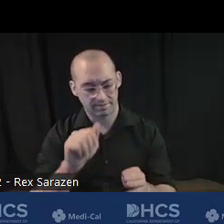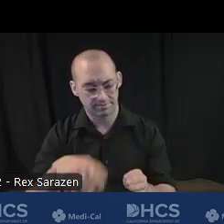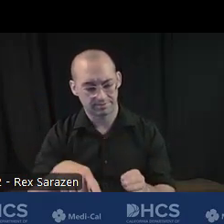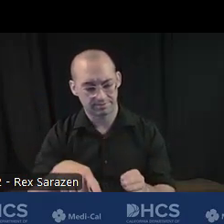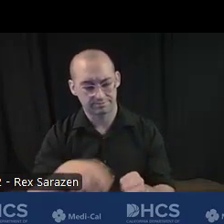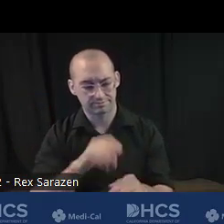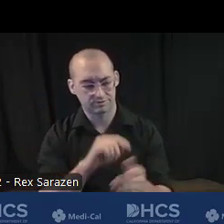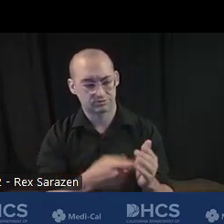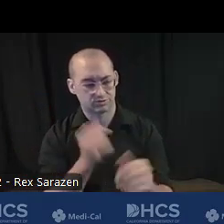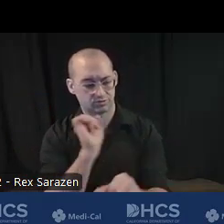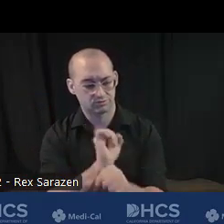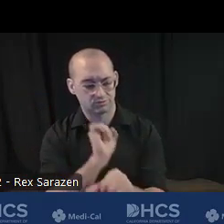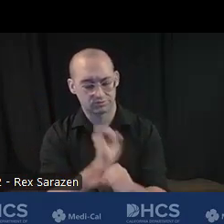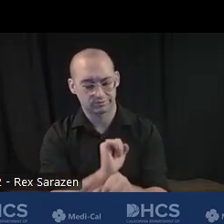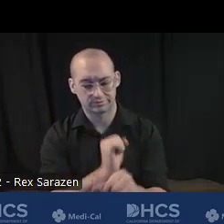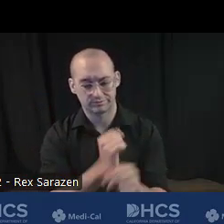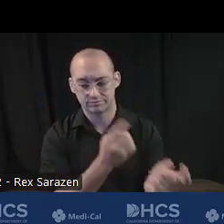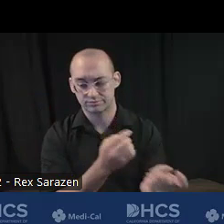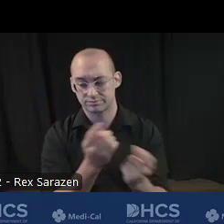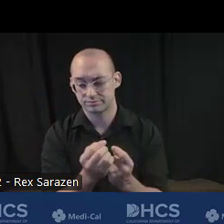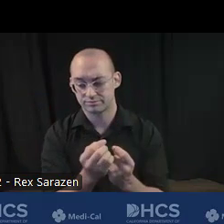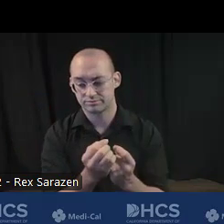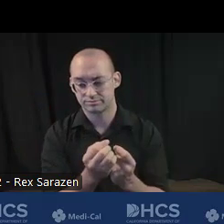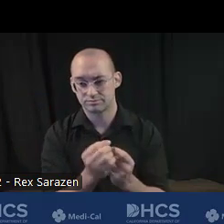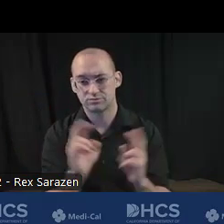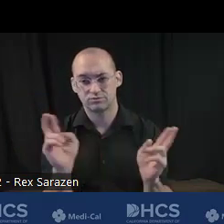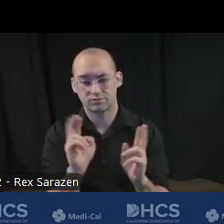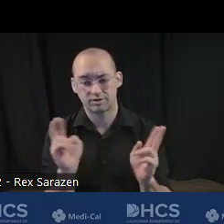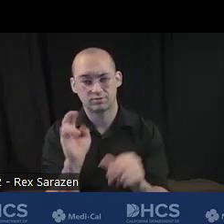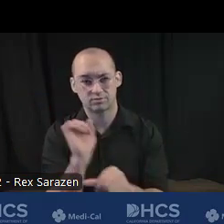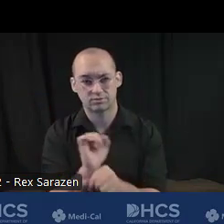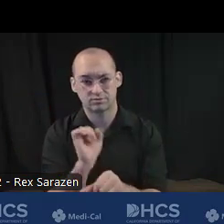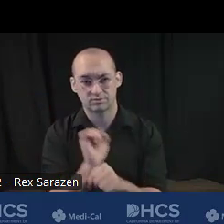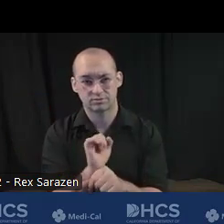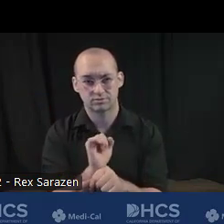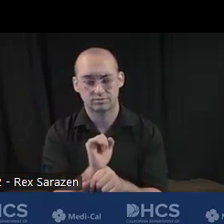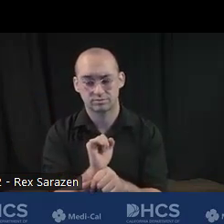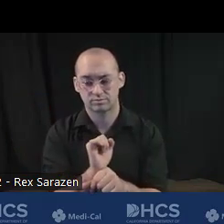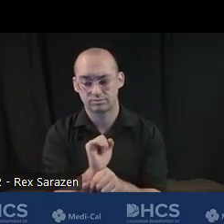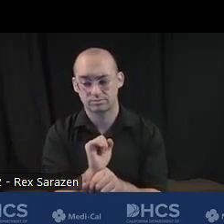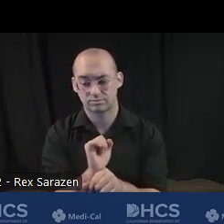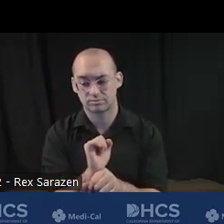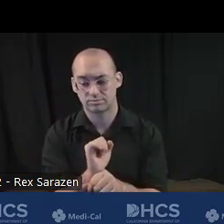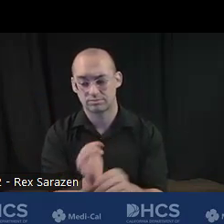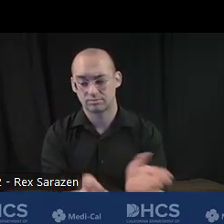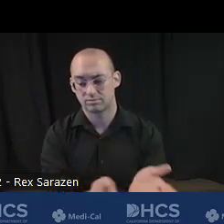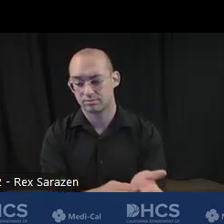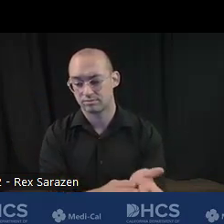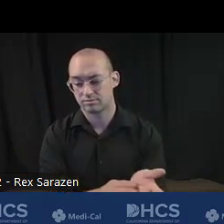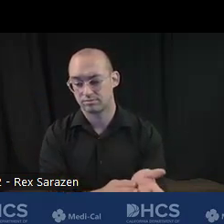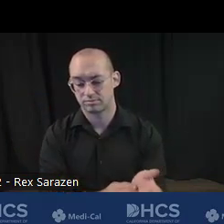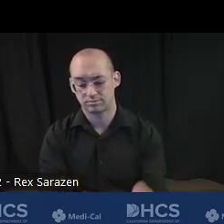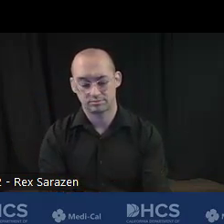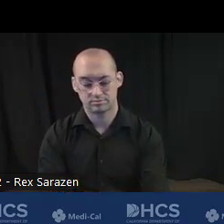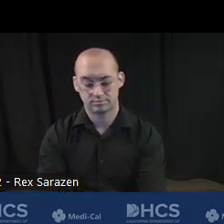on just all the readiness work, contract updates, amendments,